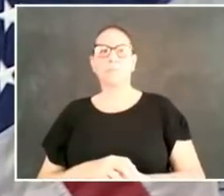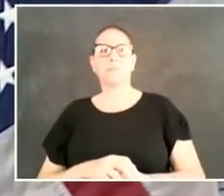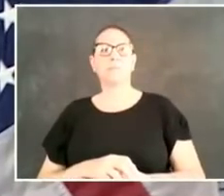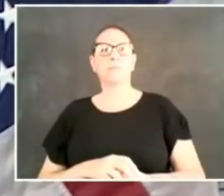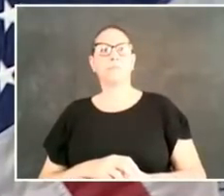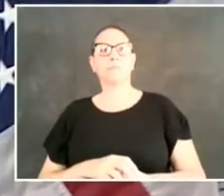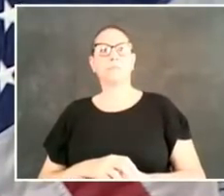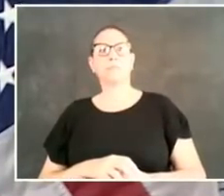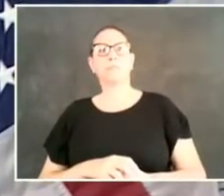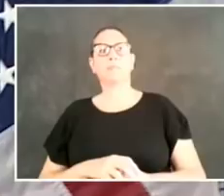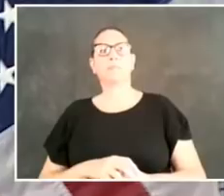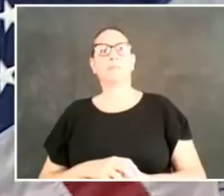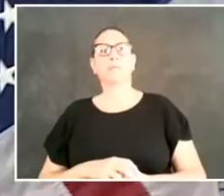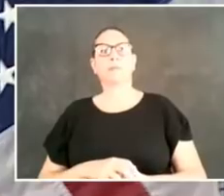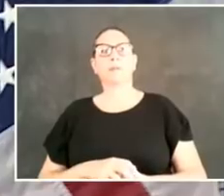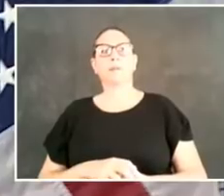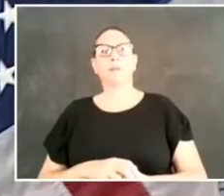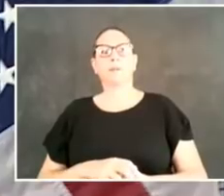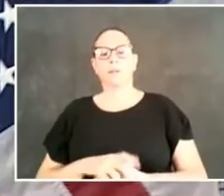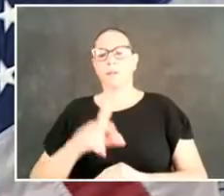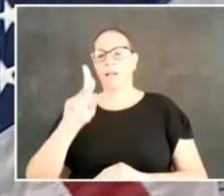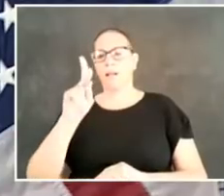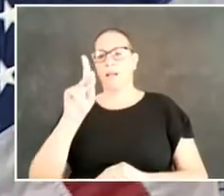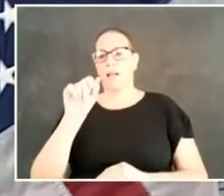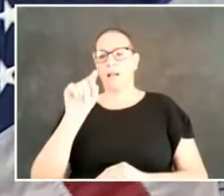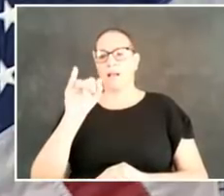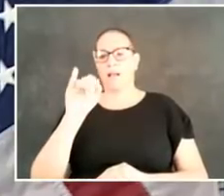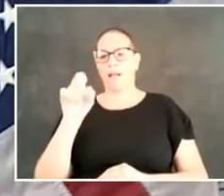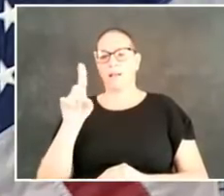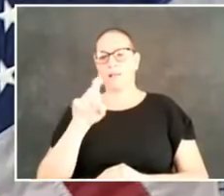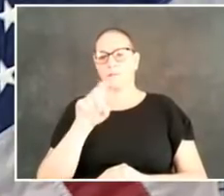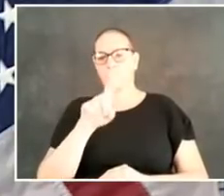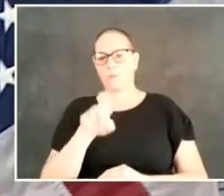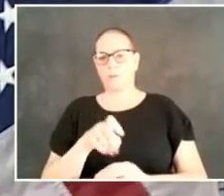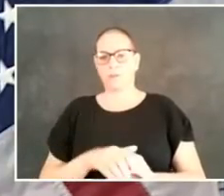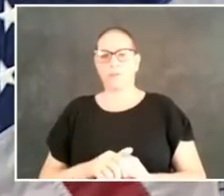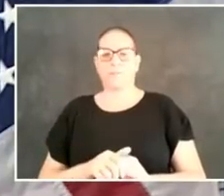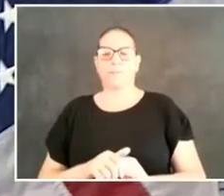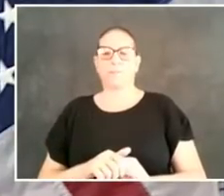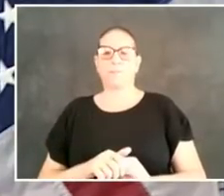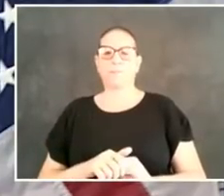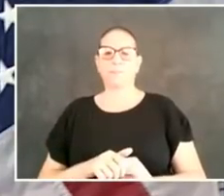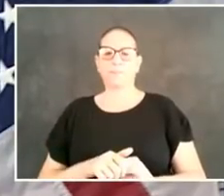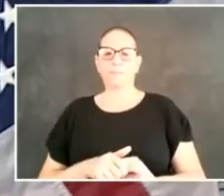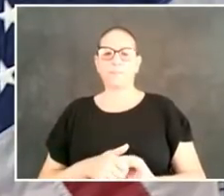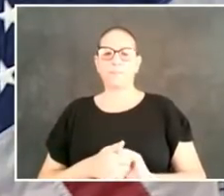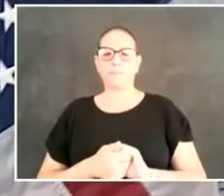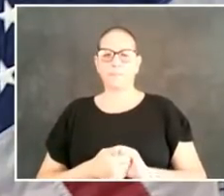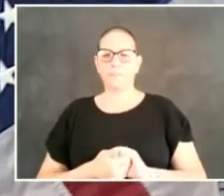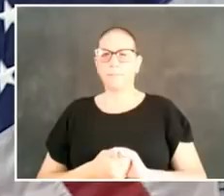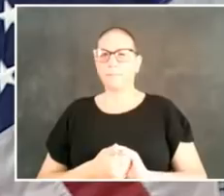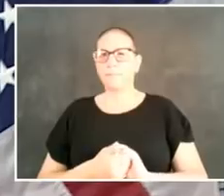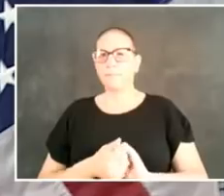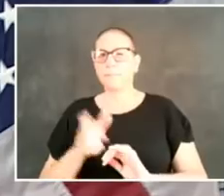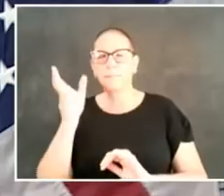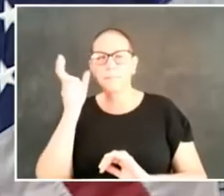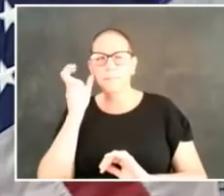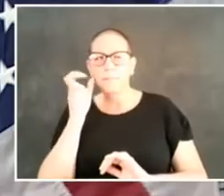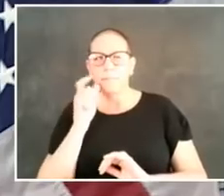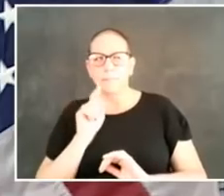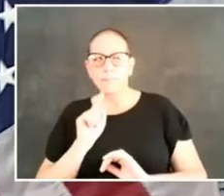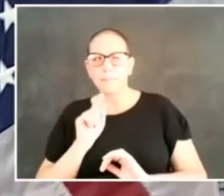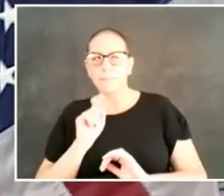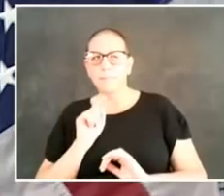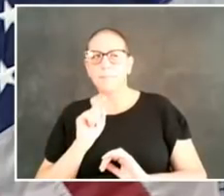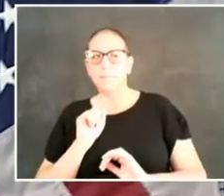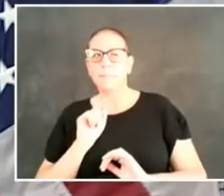Hi, good morning, panel and mayor. My question was just about these advisory boards that we were talking about, that you were talking about last week. I know